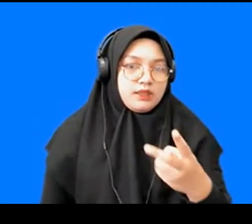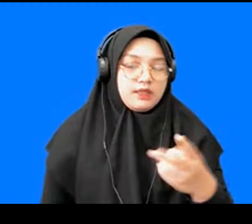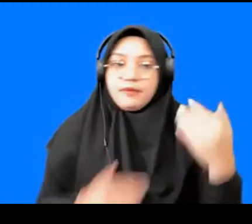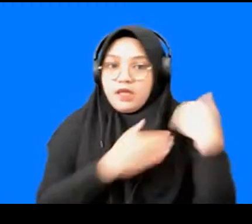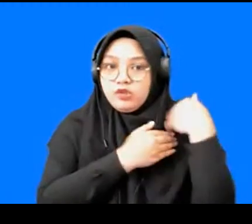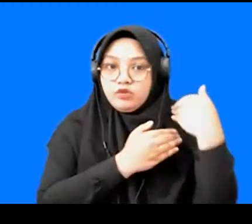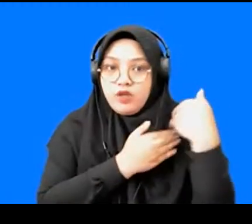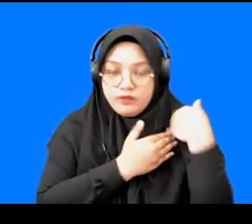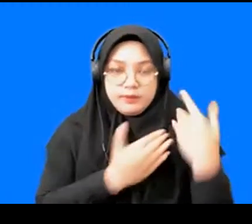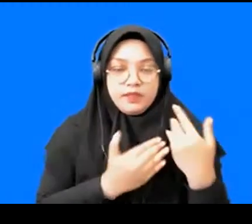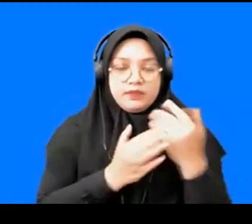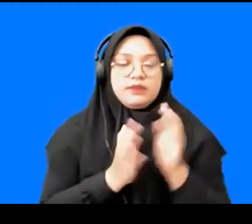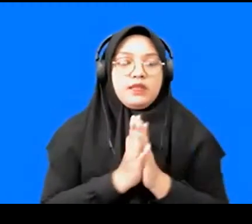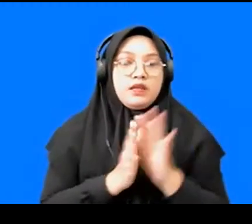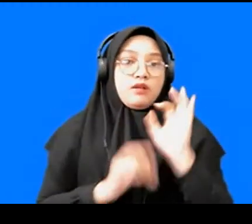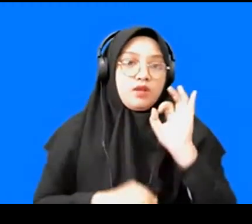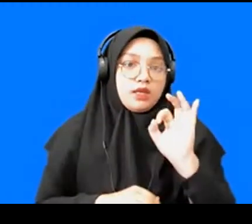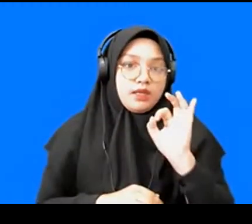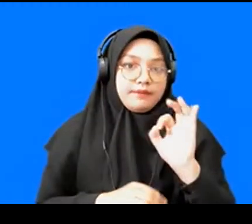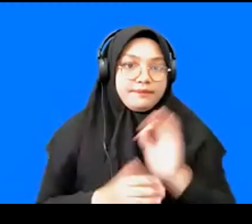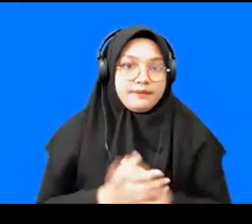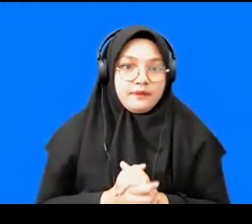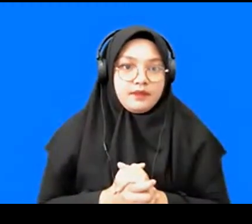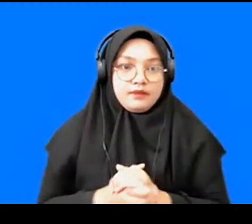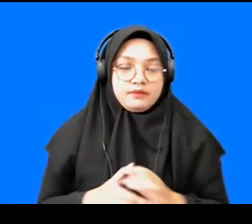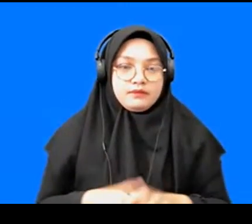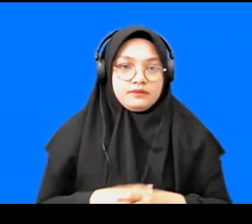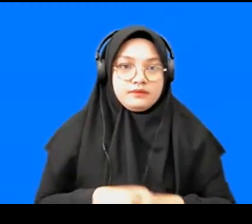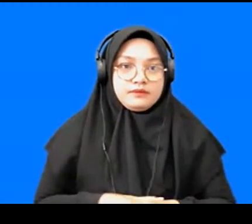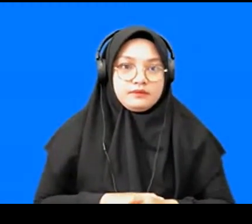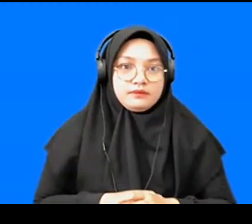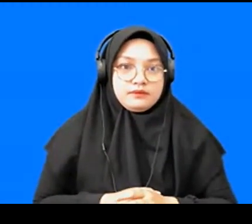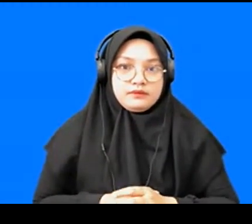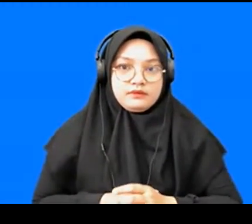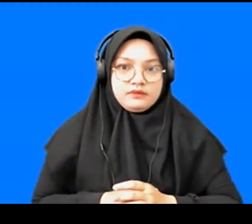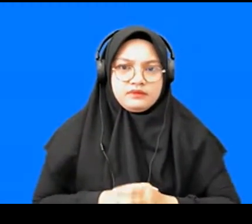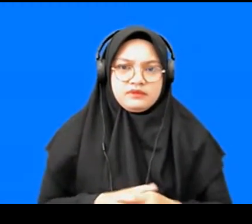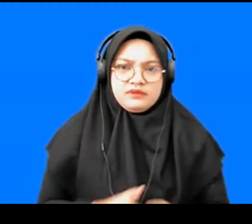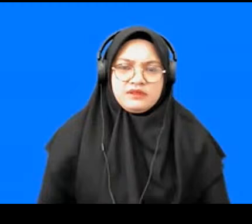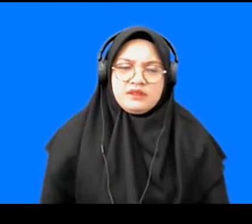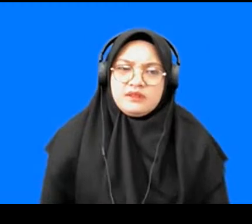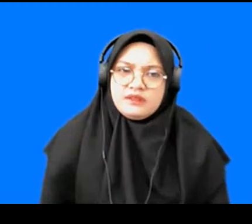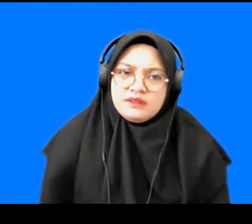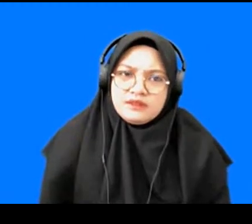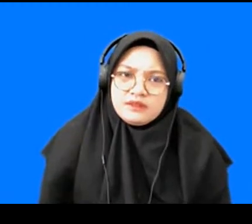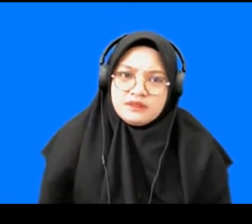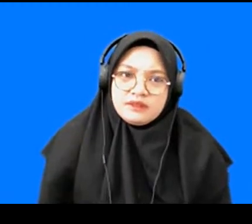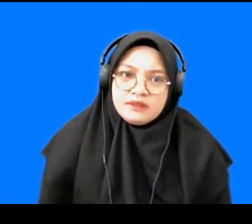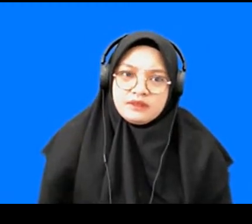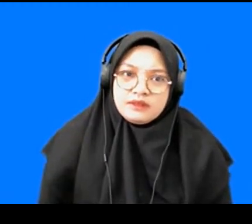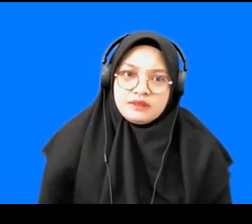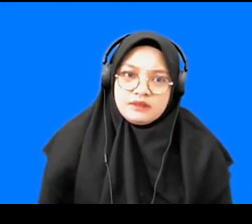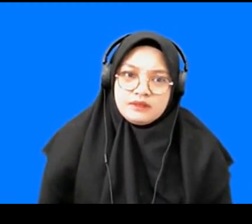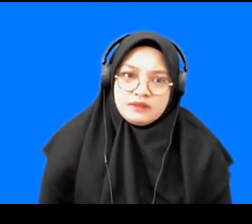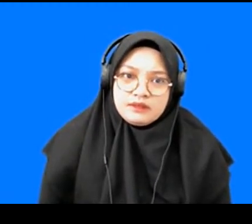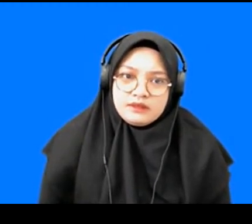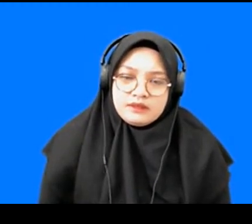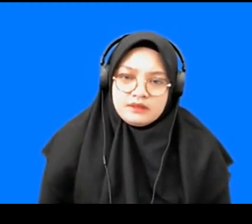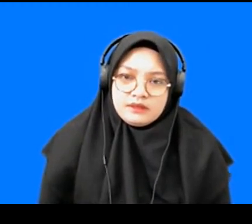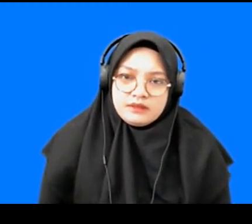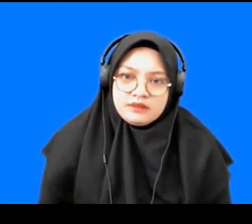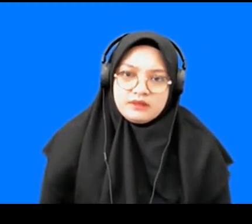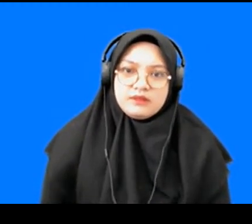Yep. I have one point on gender. I didn't recover it. Yeah. Brief answer.